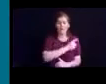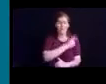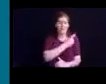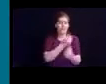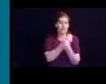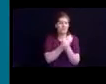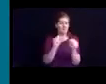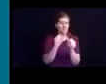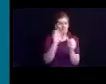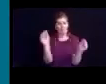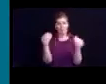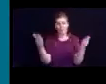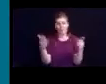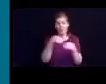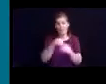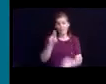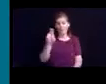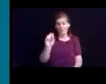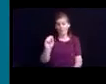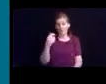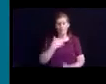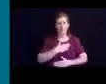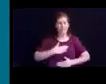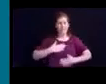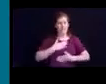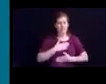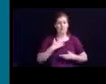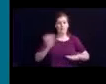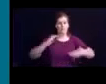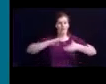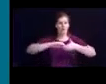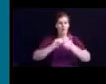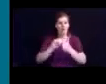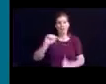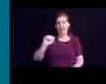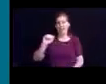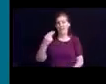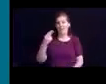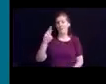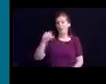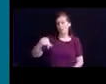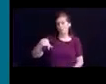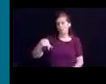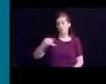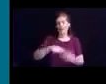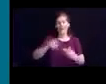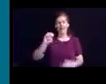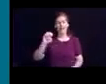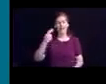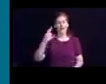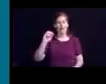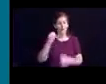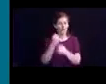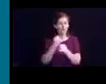organization here in the US. And we're pleased to be partnered with AHRQ and the Echo Institute to bring you